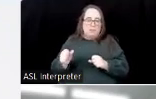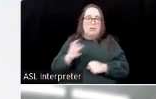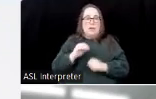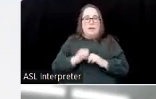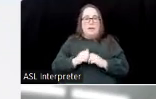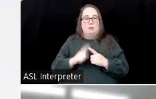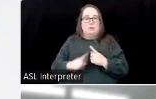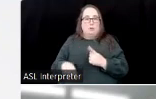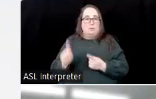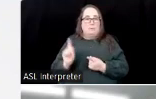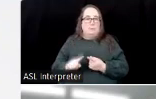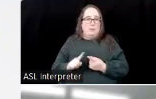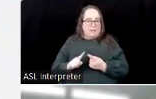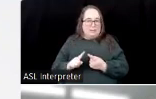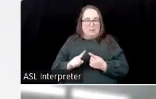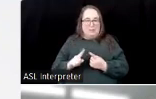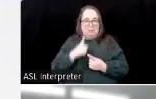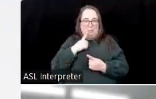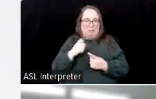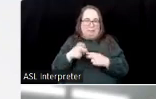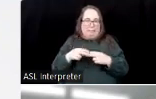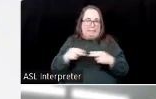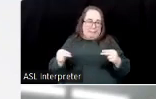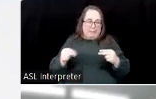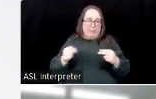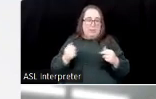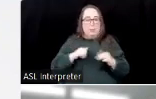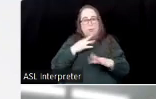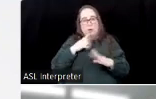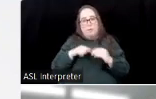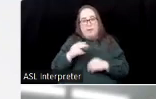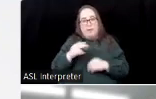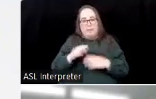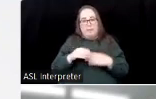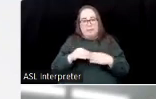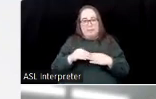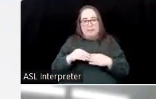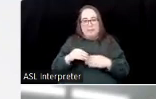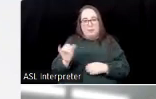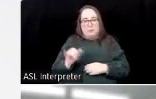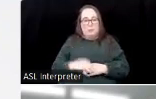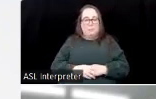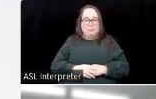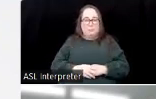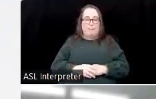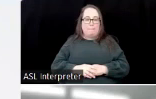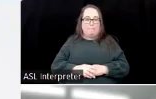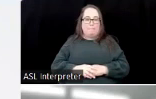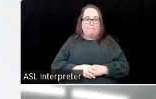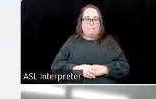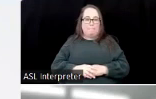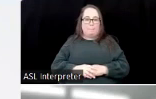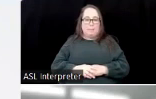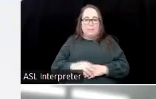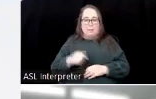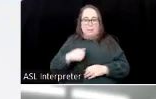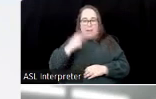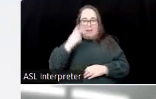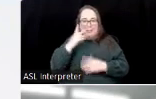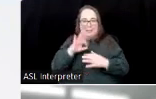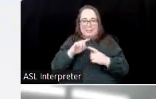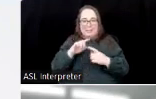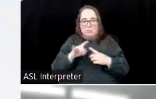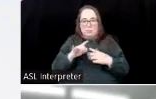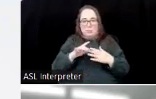minimize bureaucracy. We also include some of the administrative flexibility that HUD has provided. I think that I see a question about the link to the